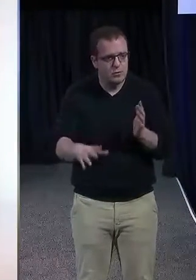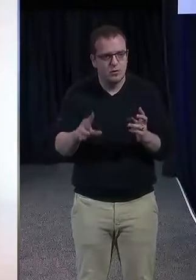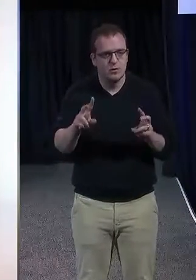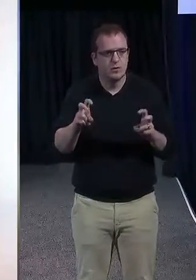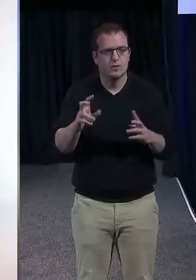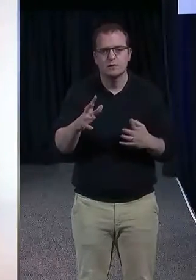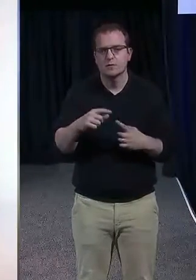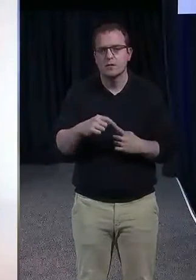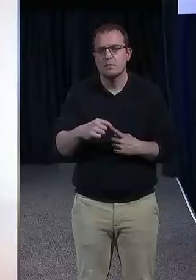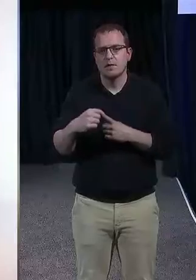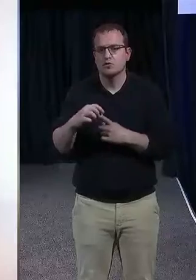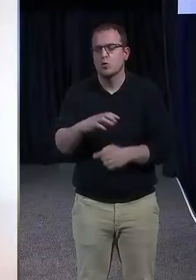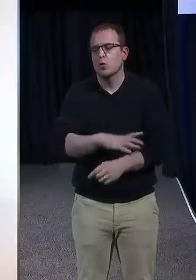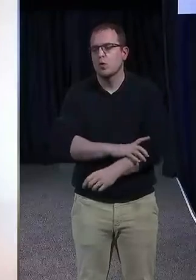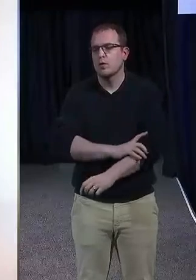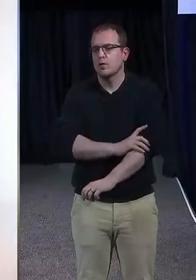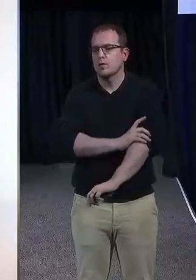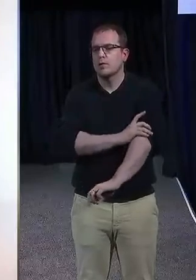special